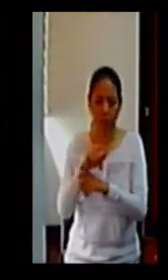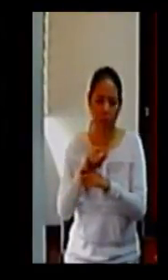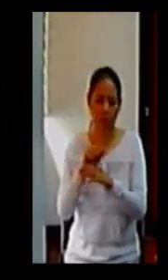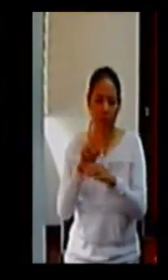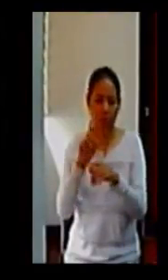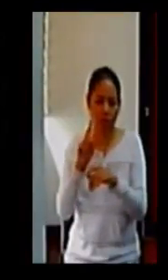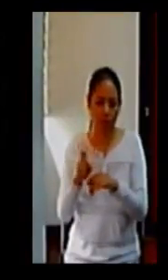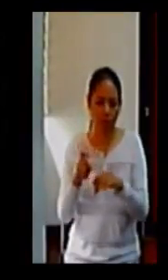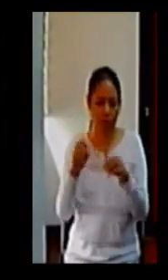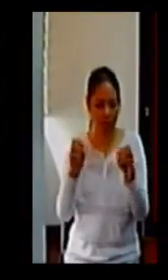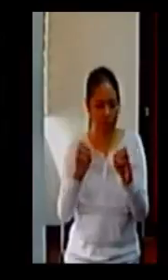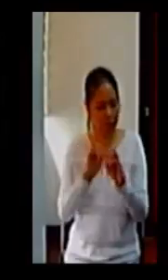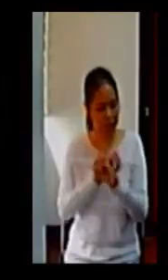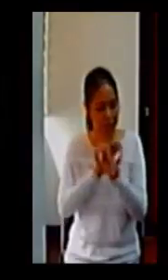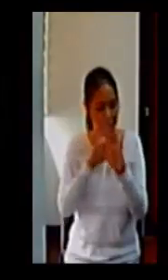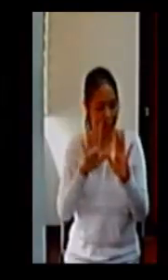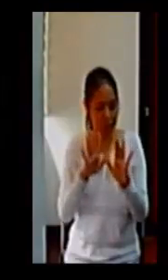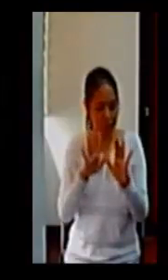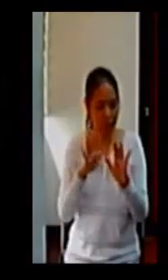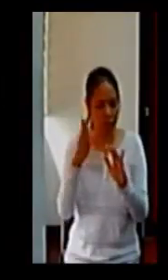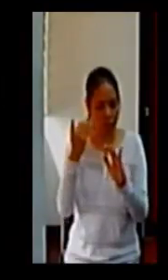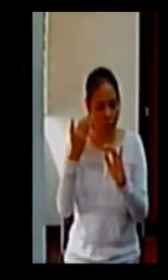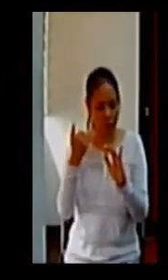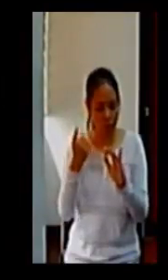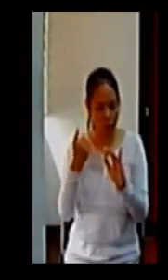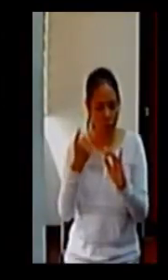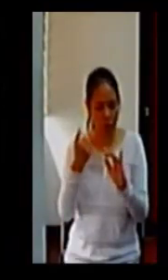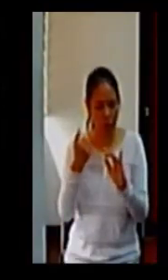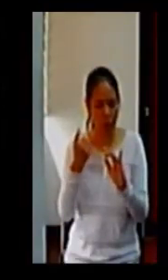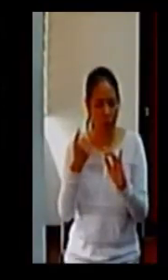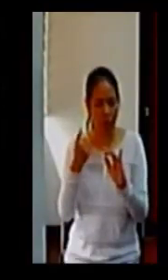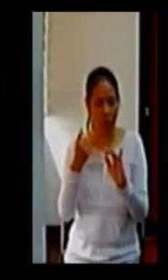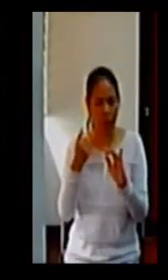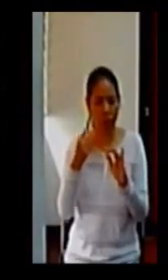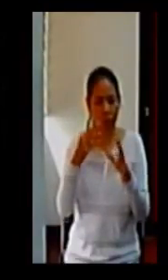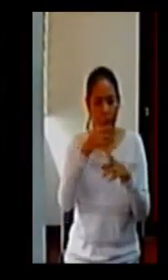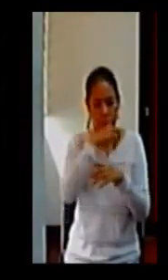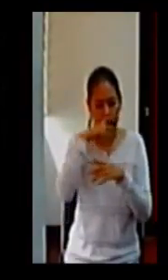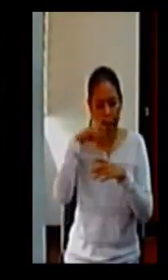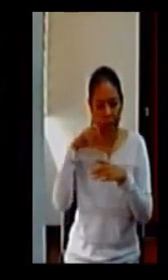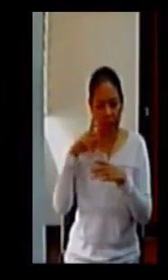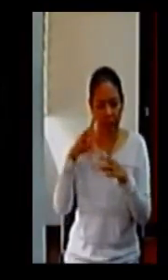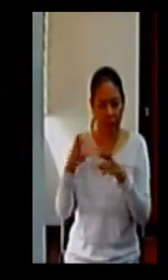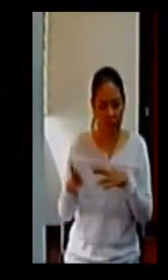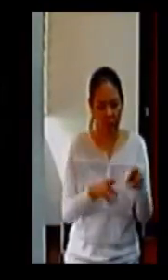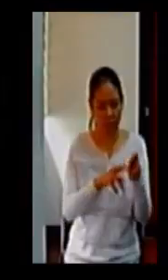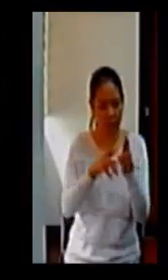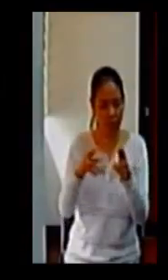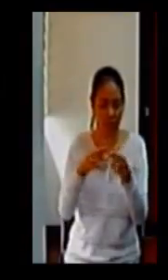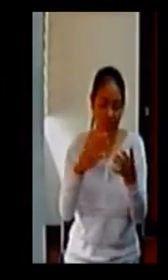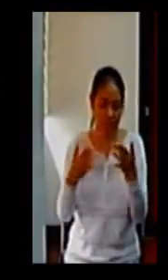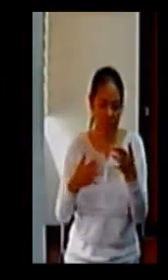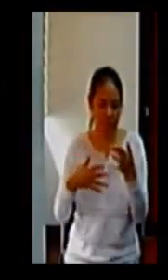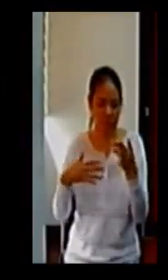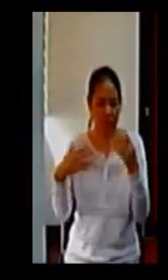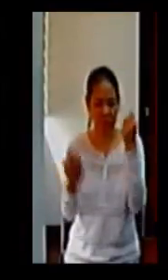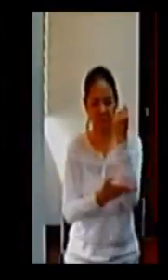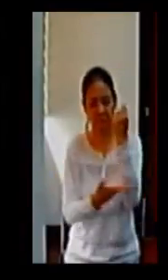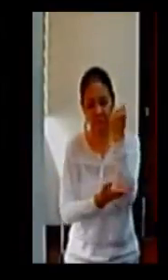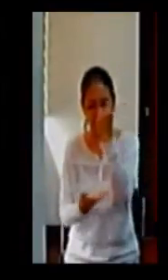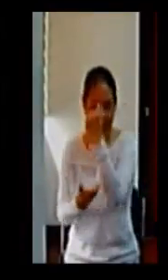mga sapa dyan dahil sa pagputol ng kahoy o sa masyadong mainit